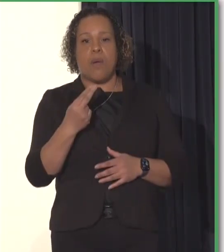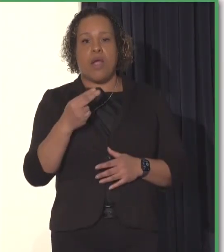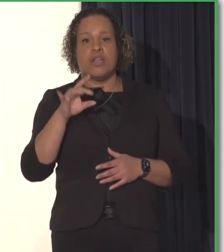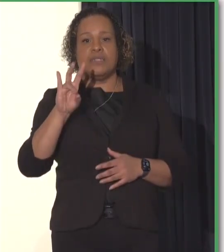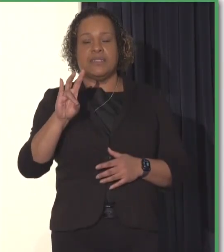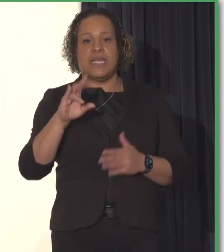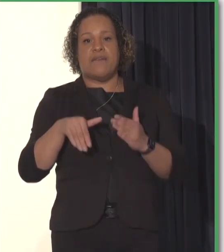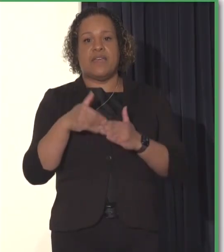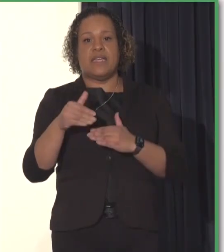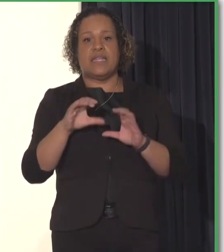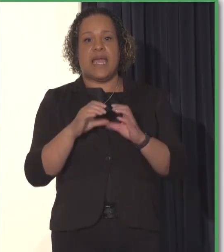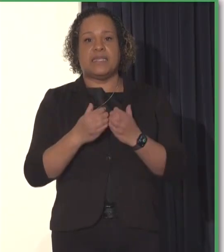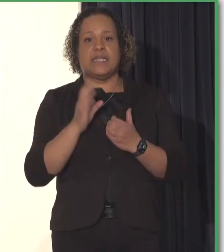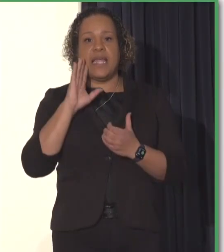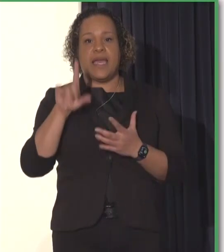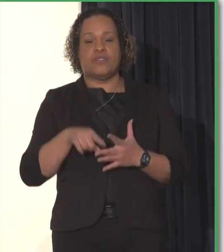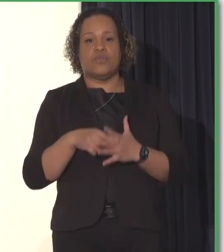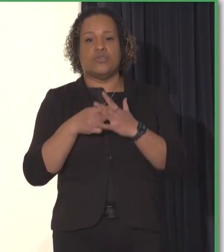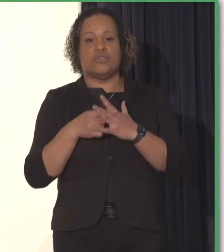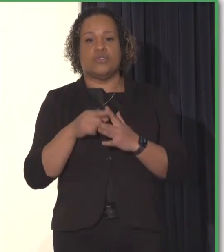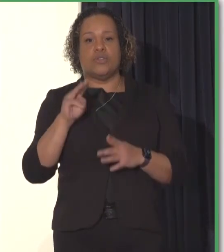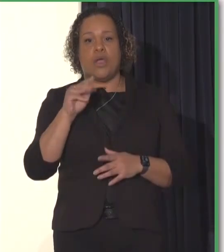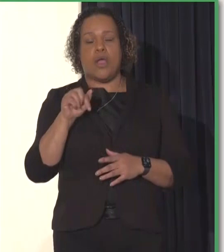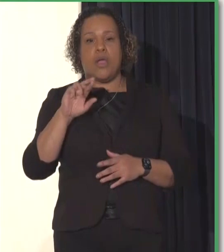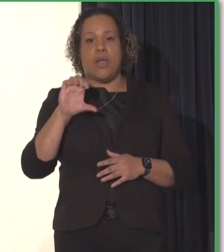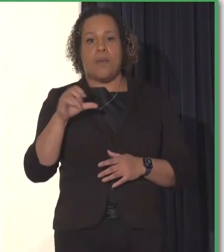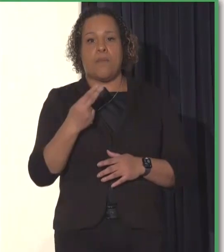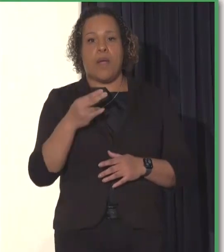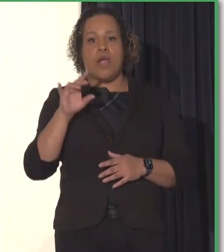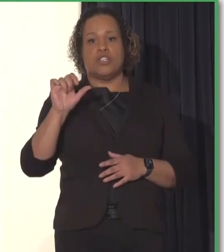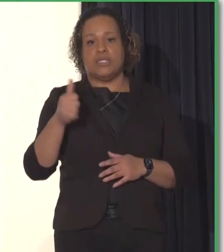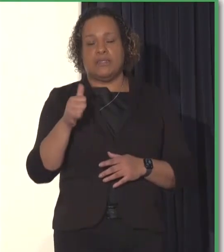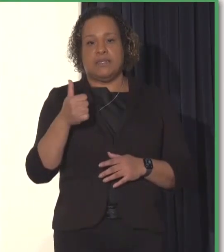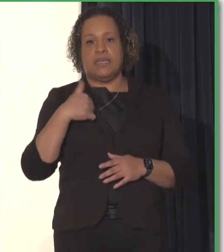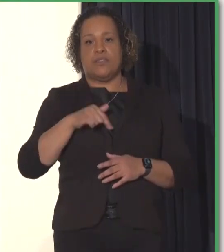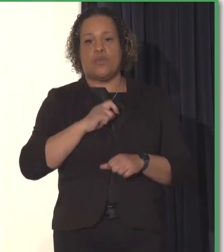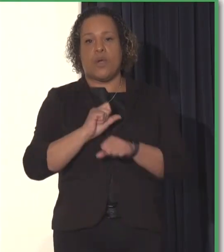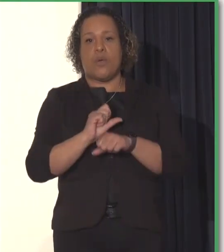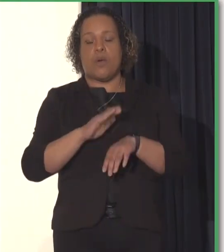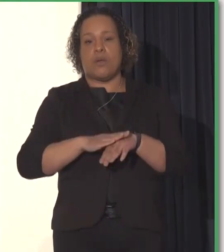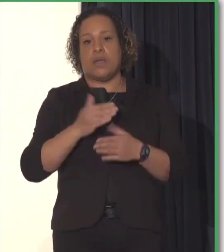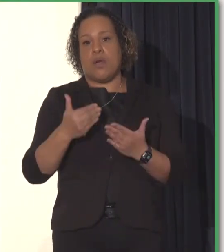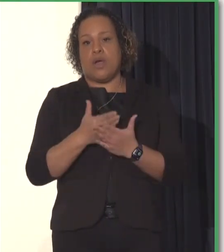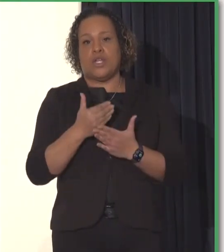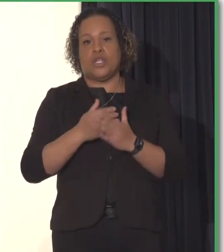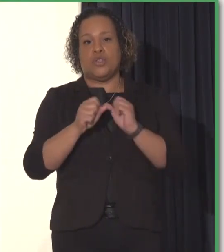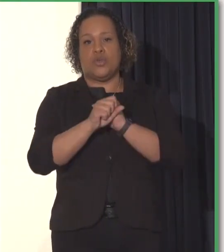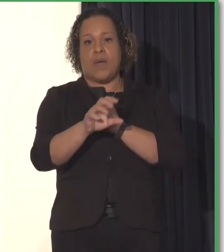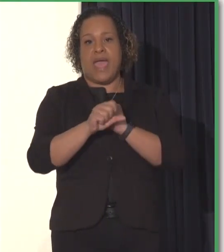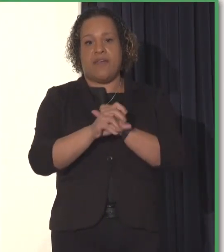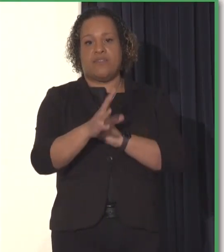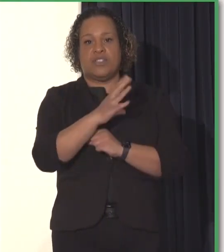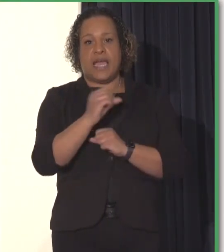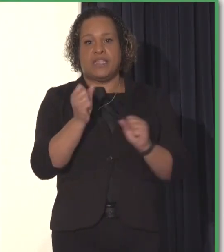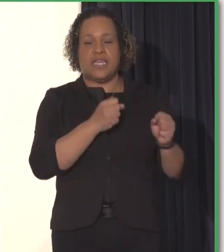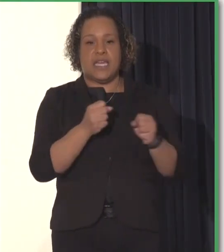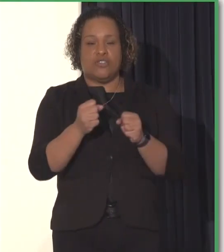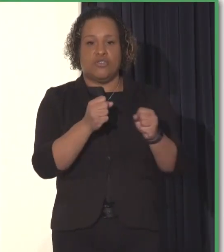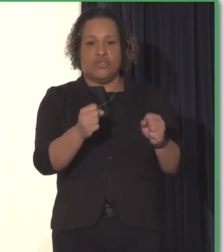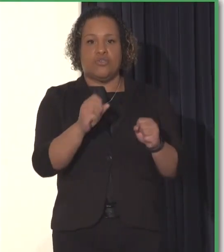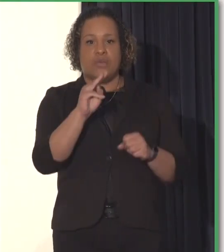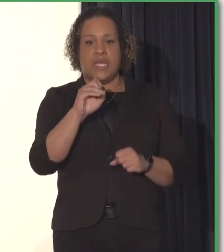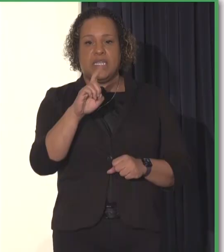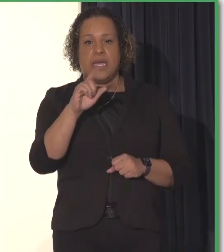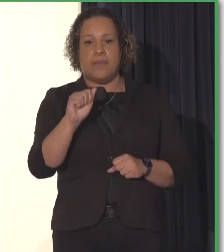next class will start on March the 10th. We are working on a new advertising and strategy media campaign from